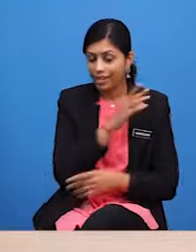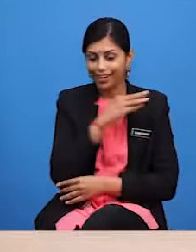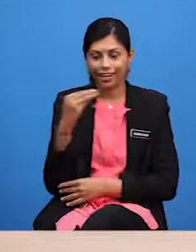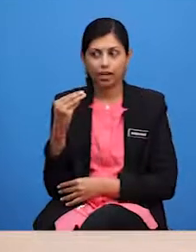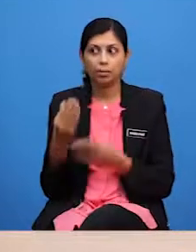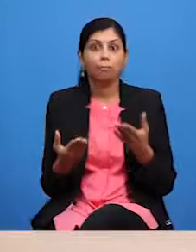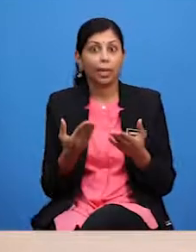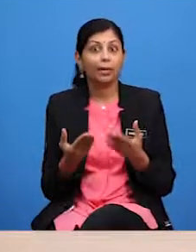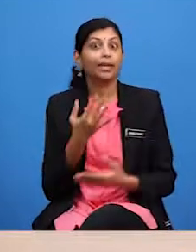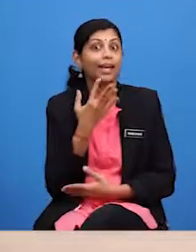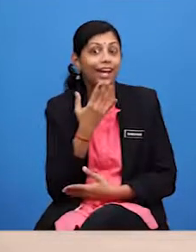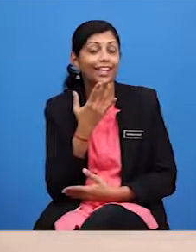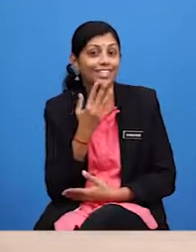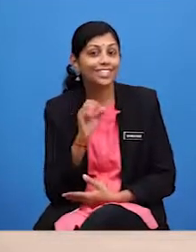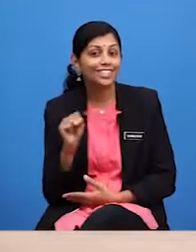colors.